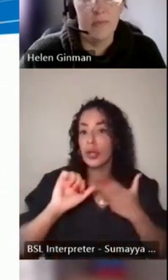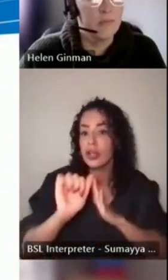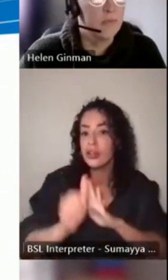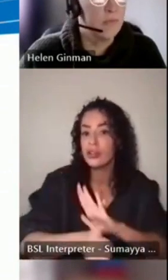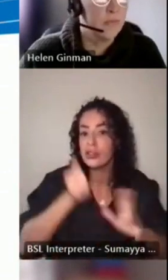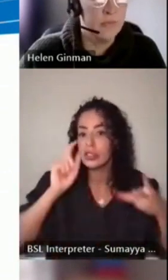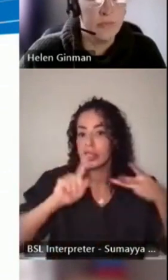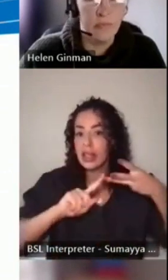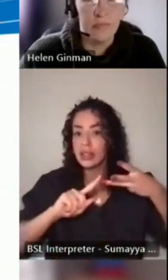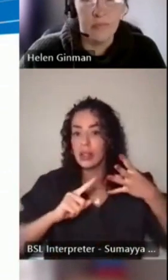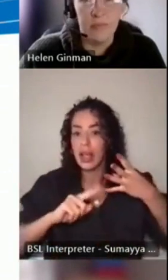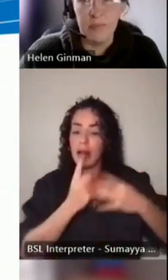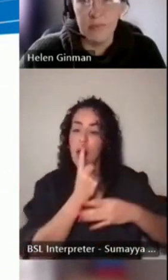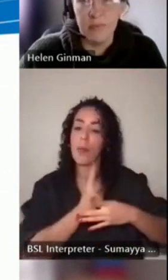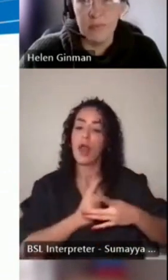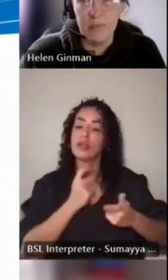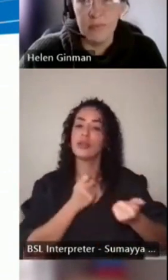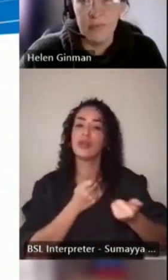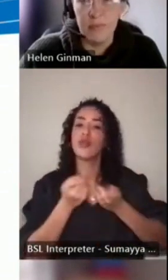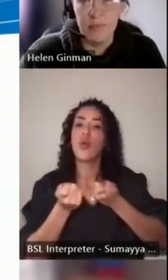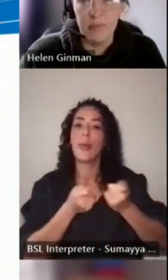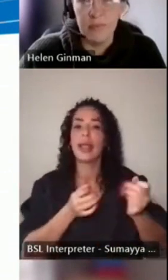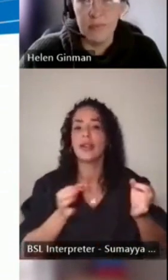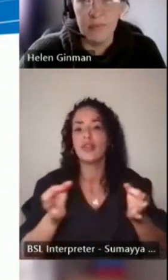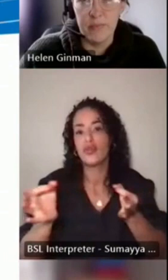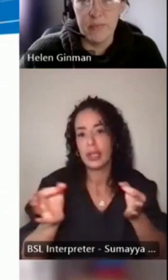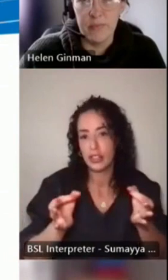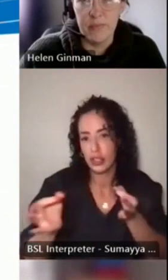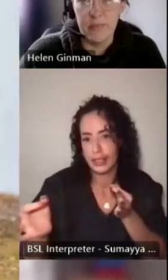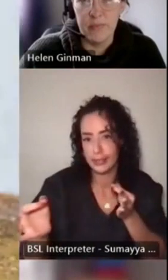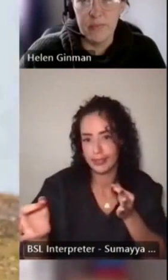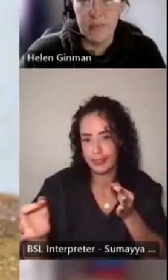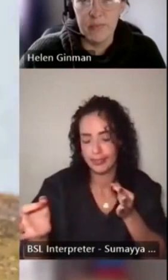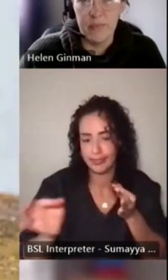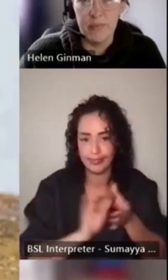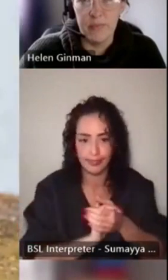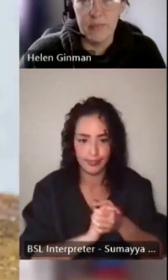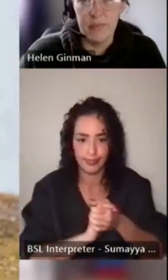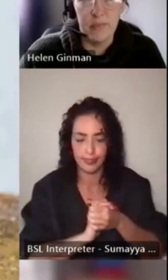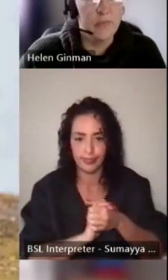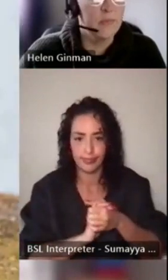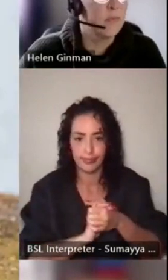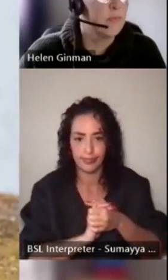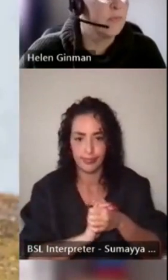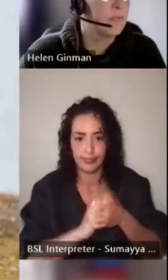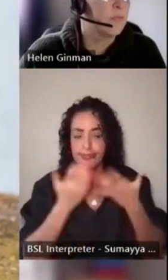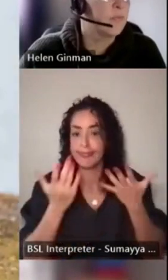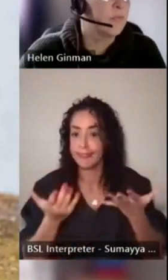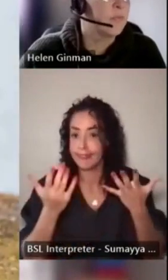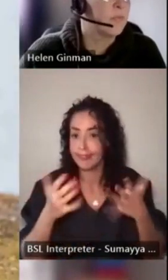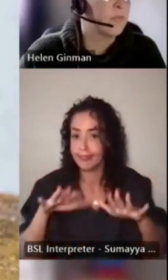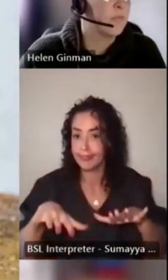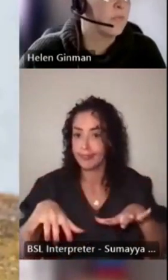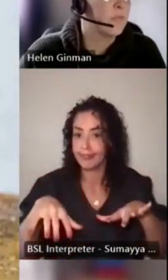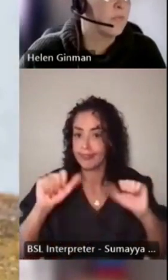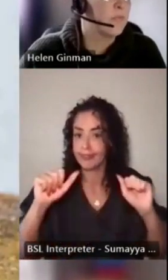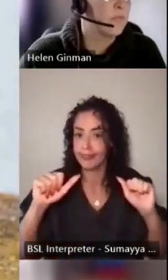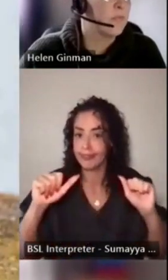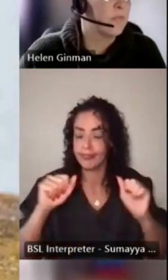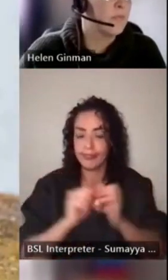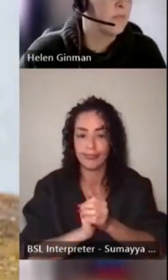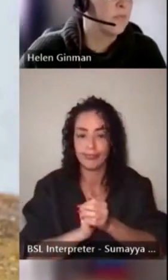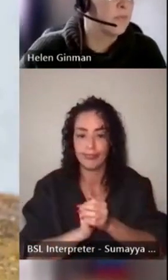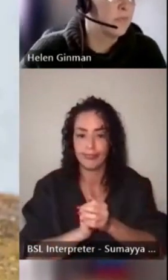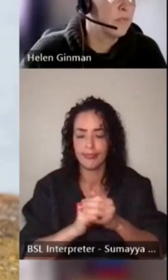and personal coping strategies. So to start us off, I want to ask, what do we